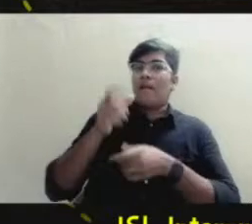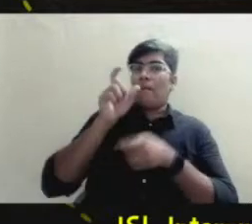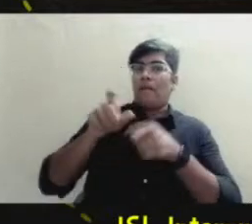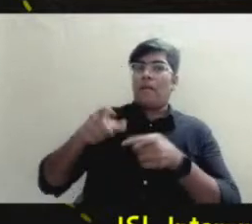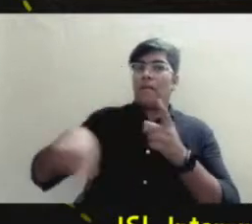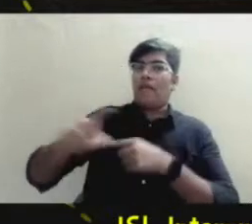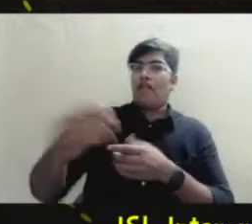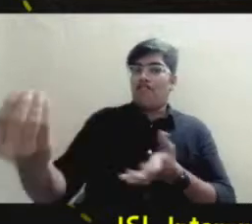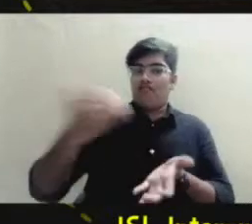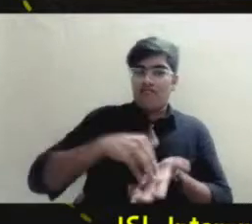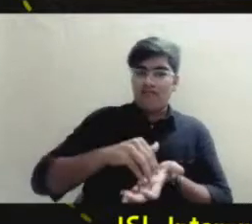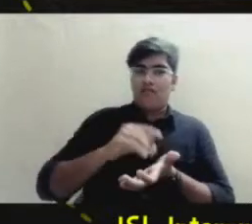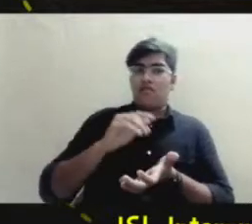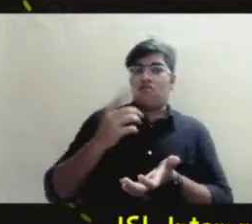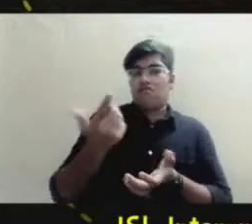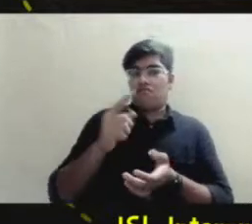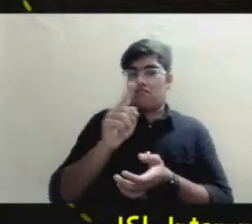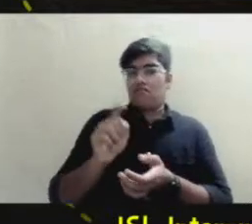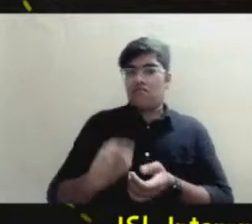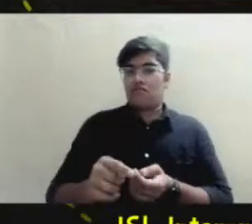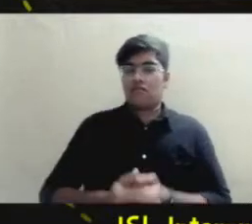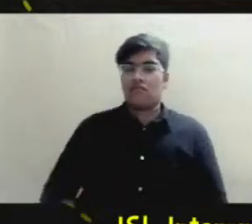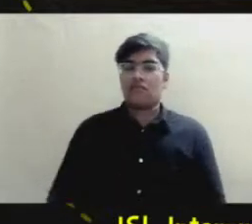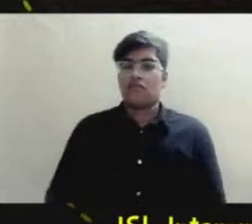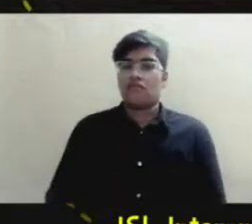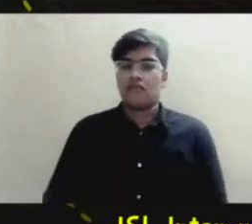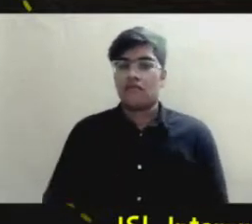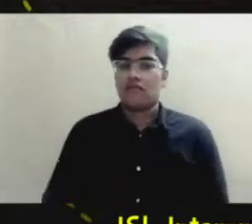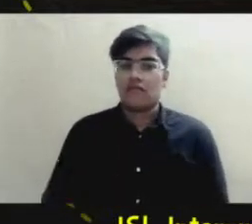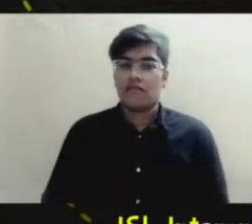to participate in such interventions?